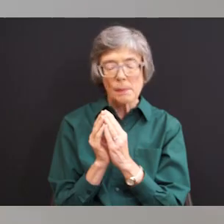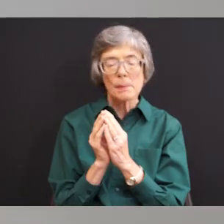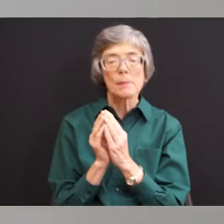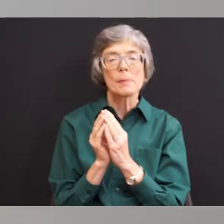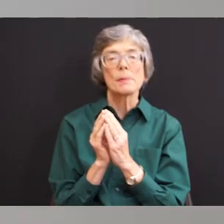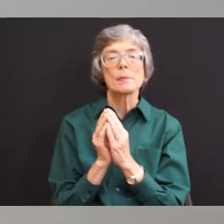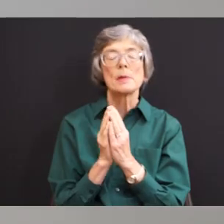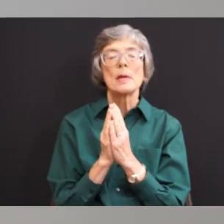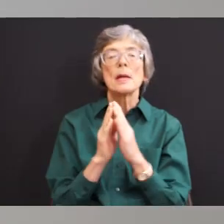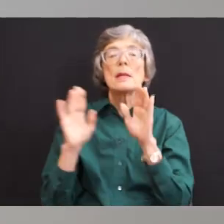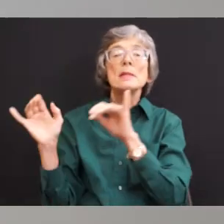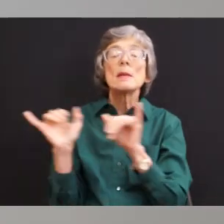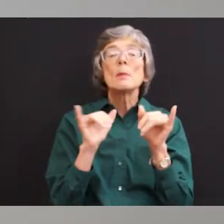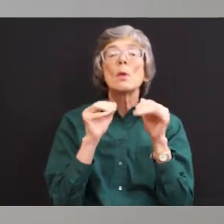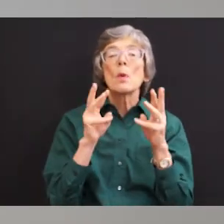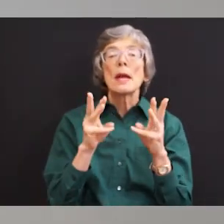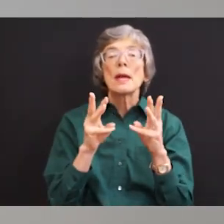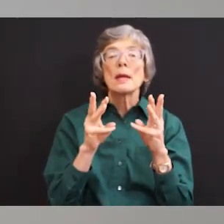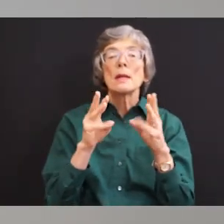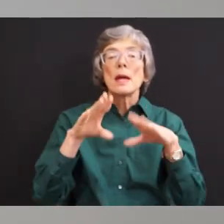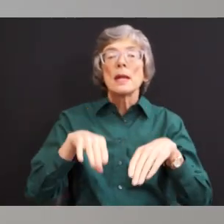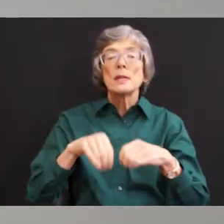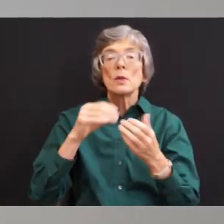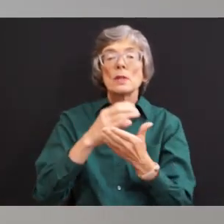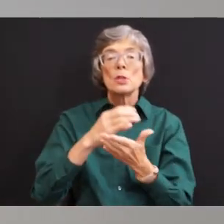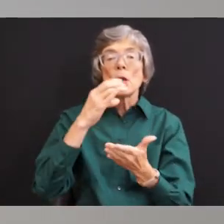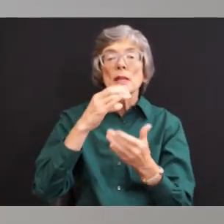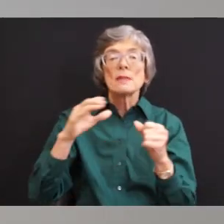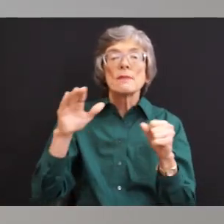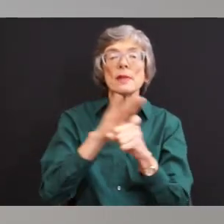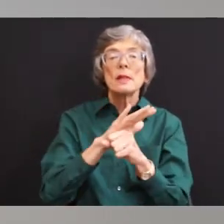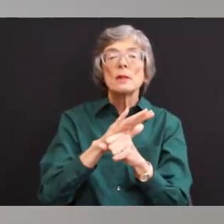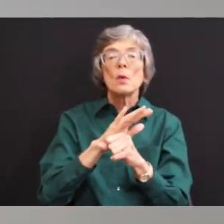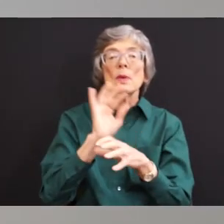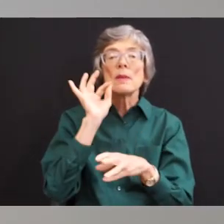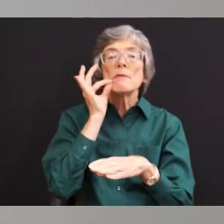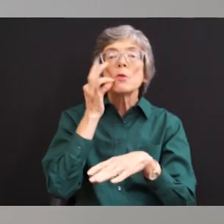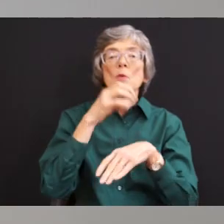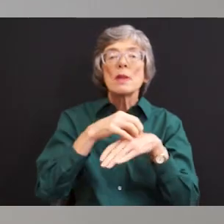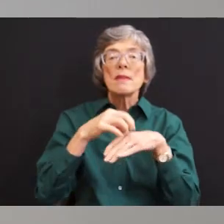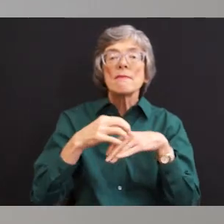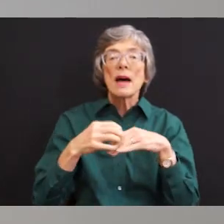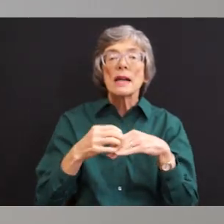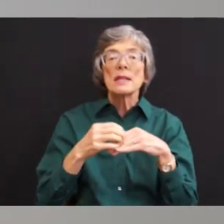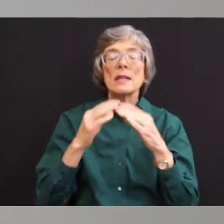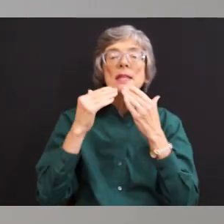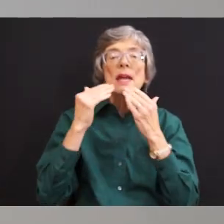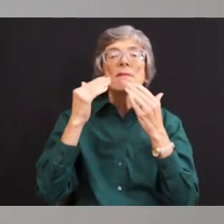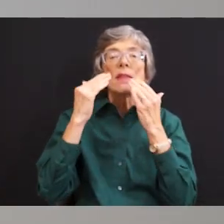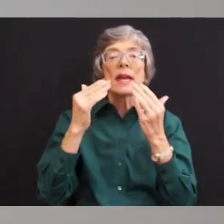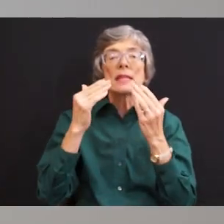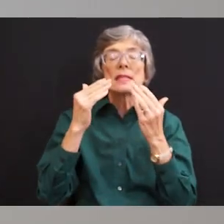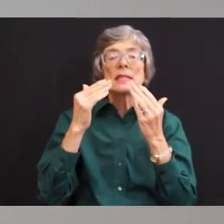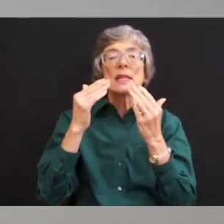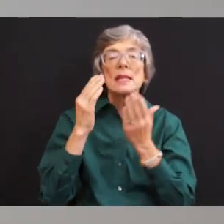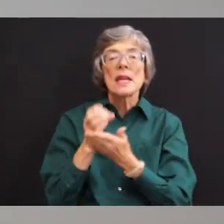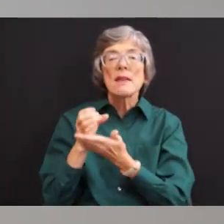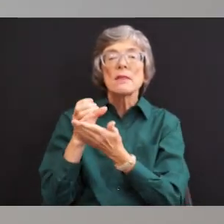In a similar way, taking the chalice filled with the fruit of the vine, he gave thanks and gave the chalice to his disciples,